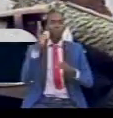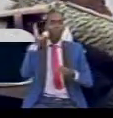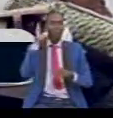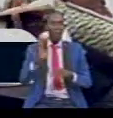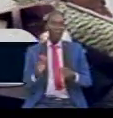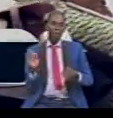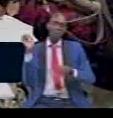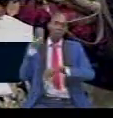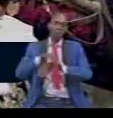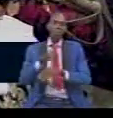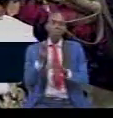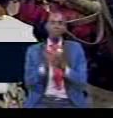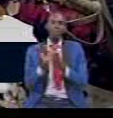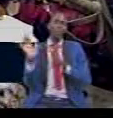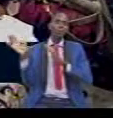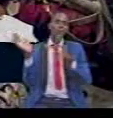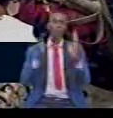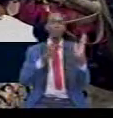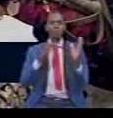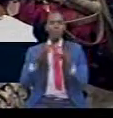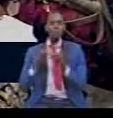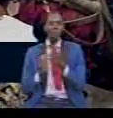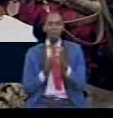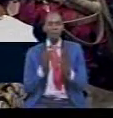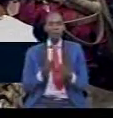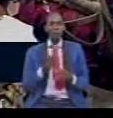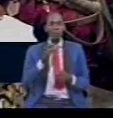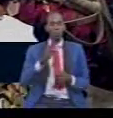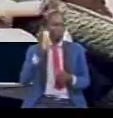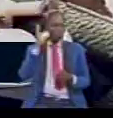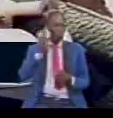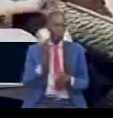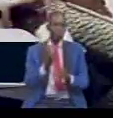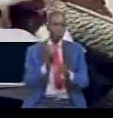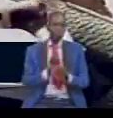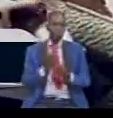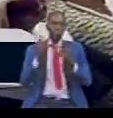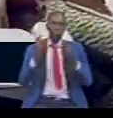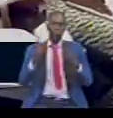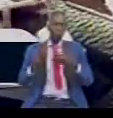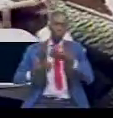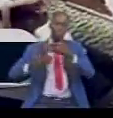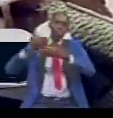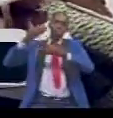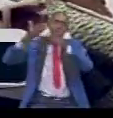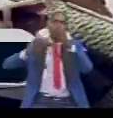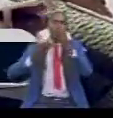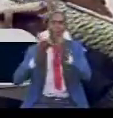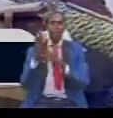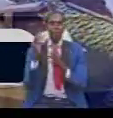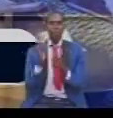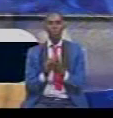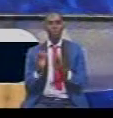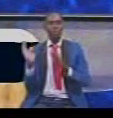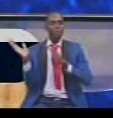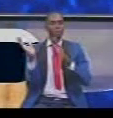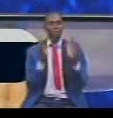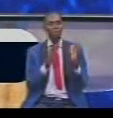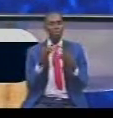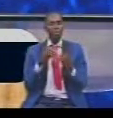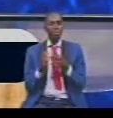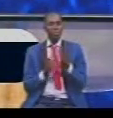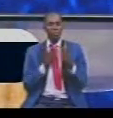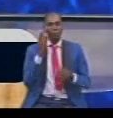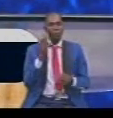tempest. And you will make progress through that tempest in Jesus' name. bid me